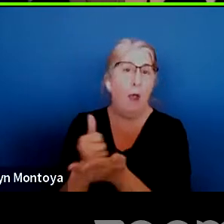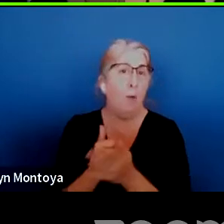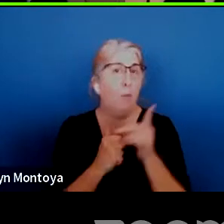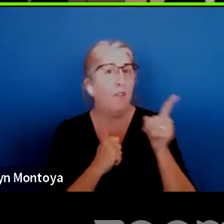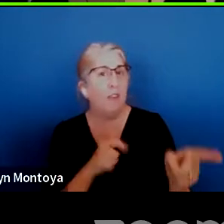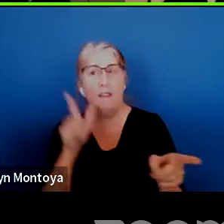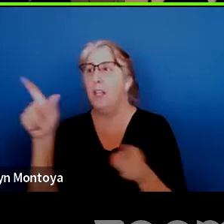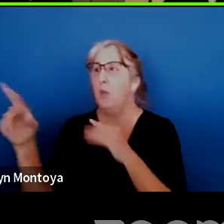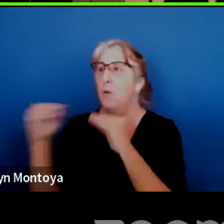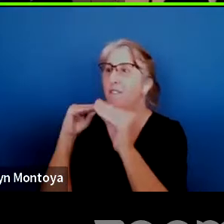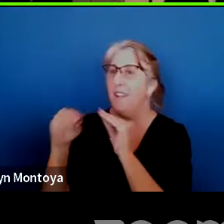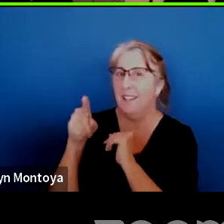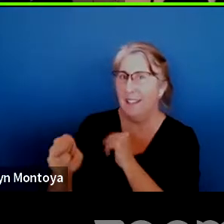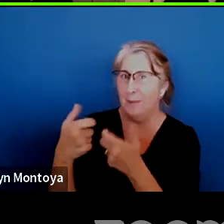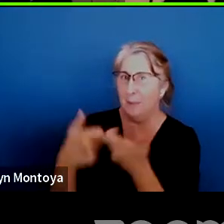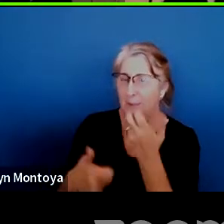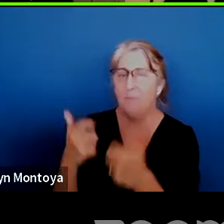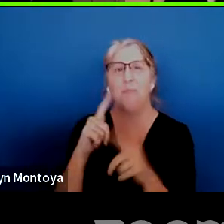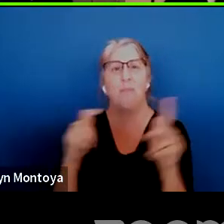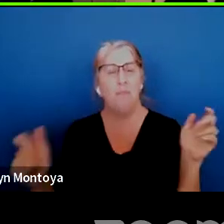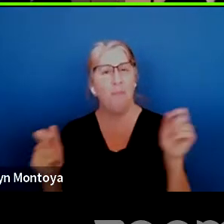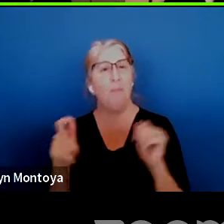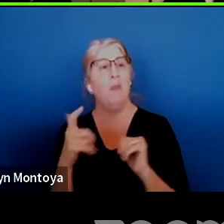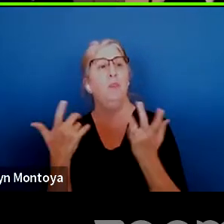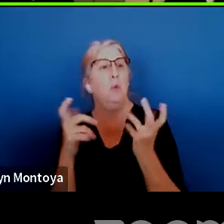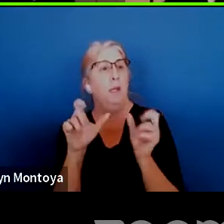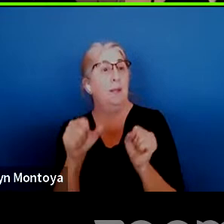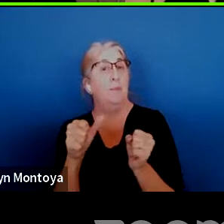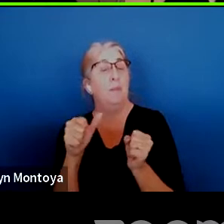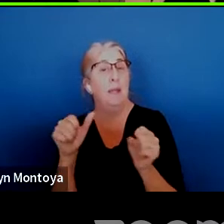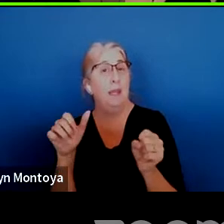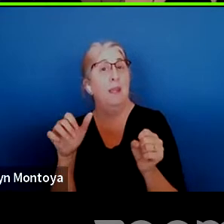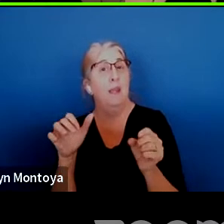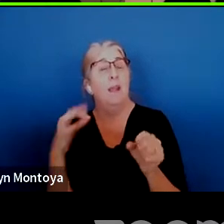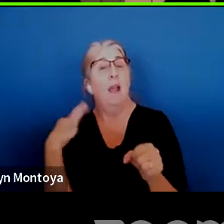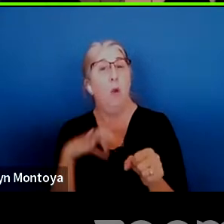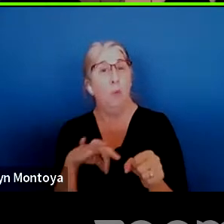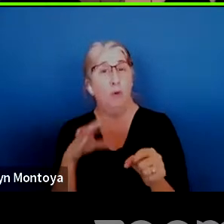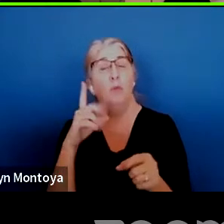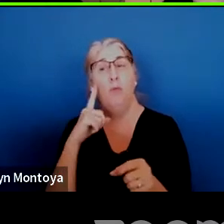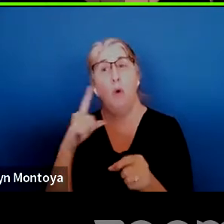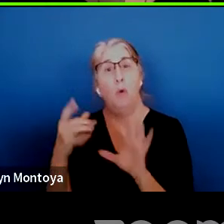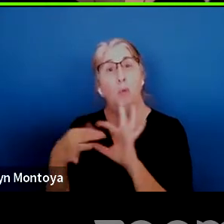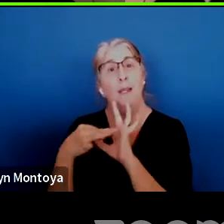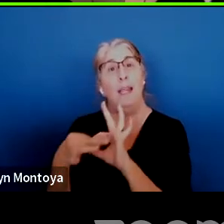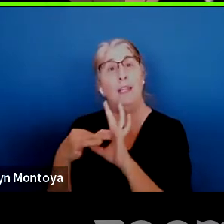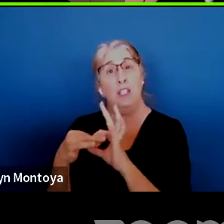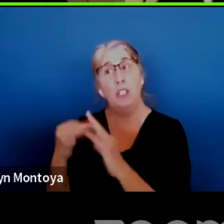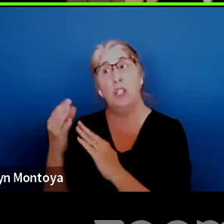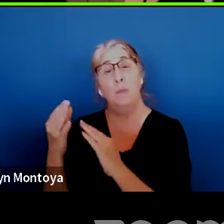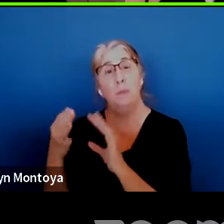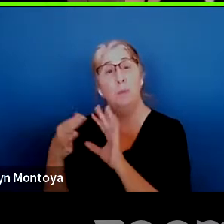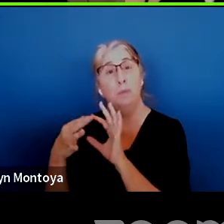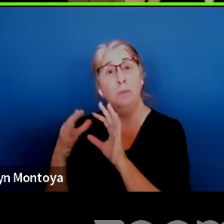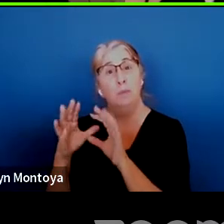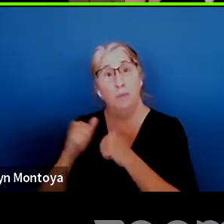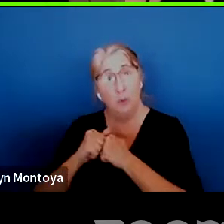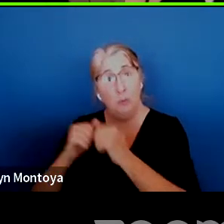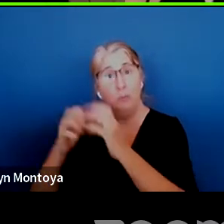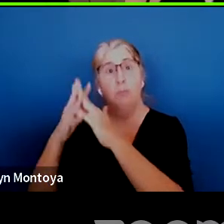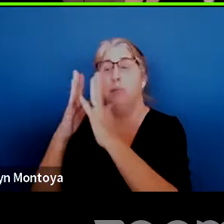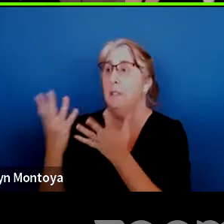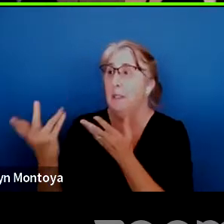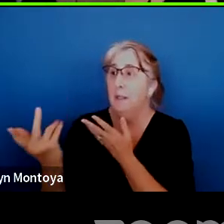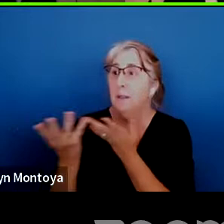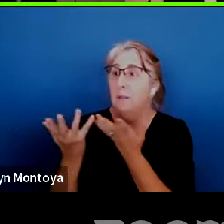to fix this. So it can be really, really helpful to build that relationship before the ask is there. So then